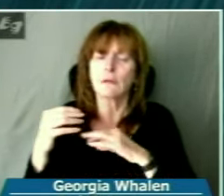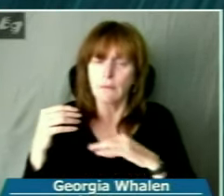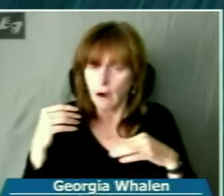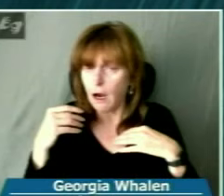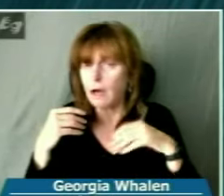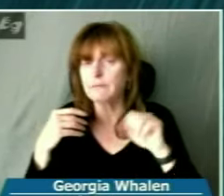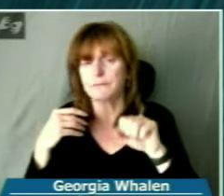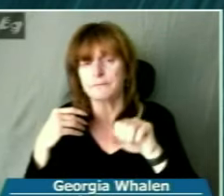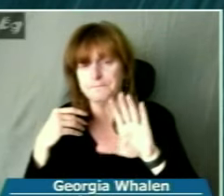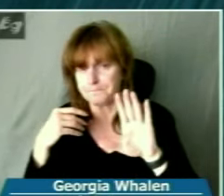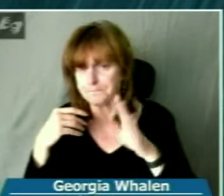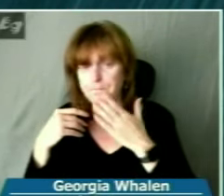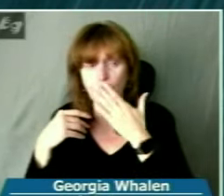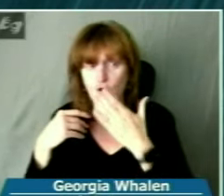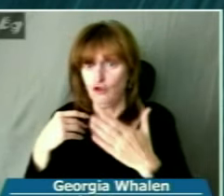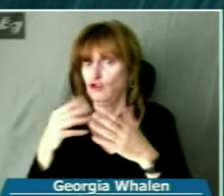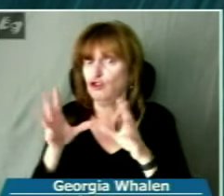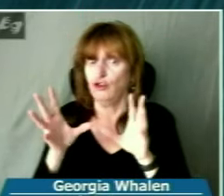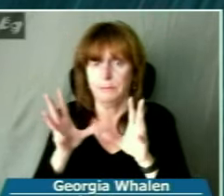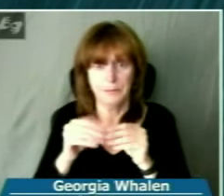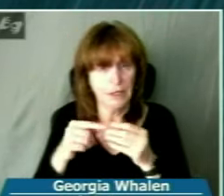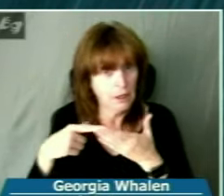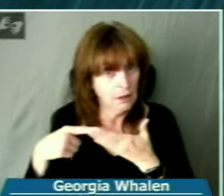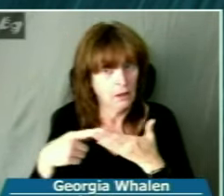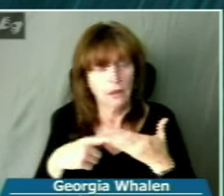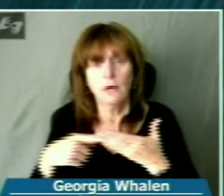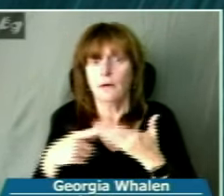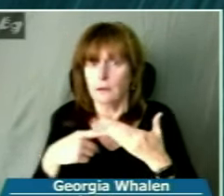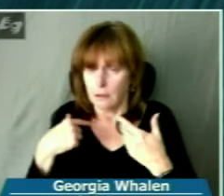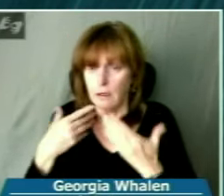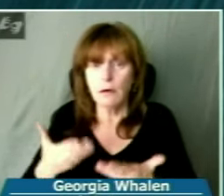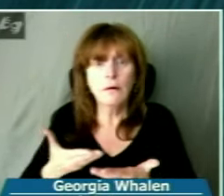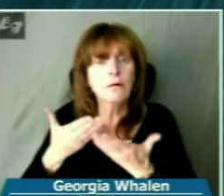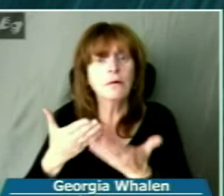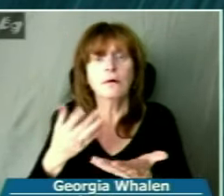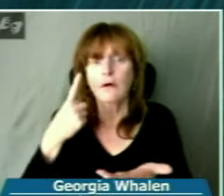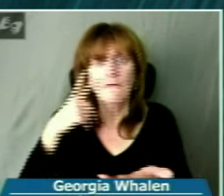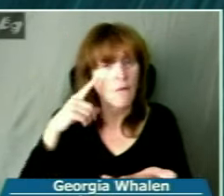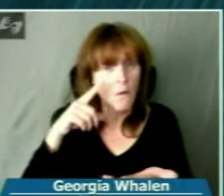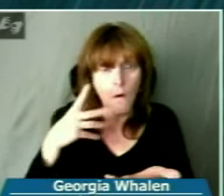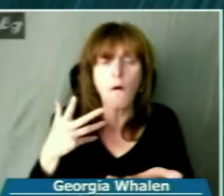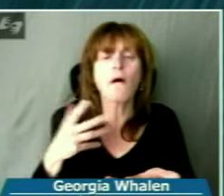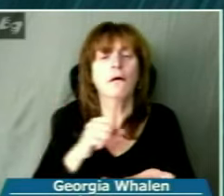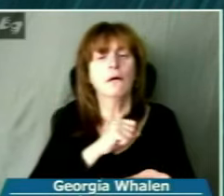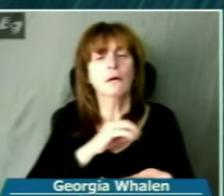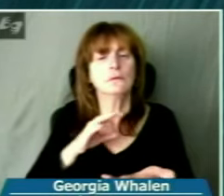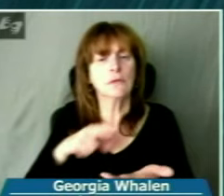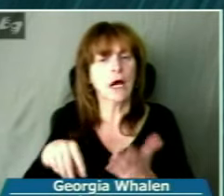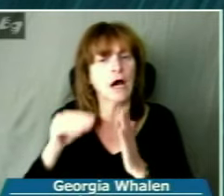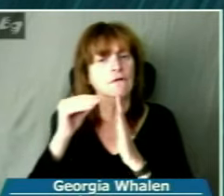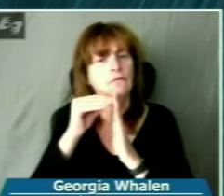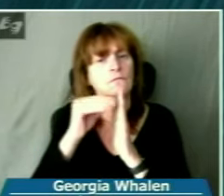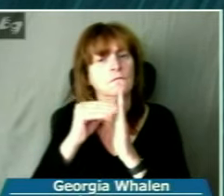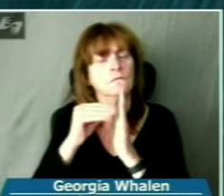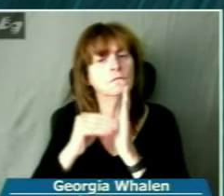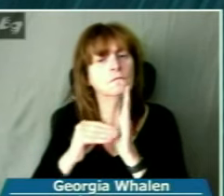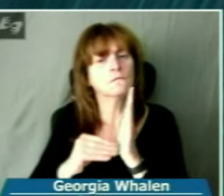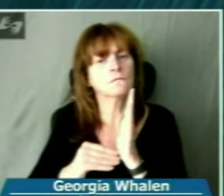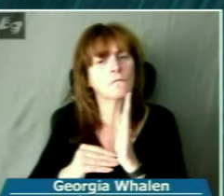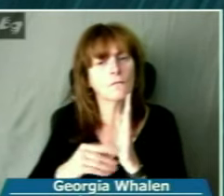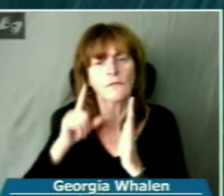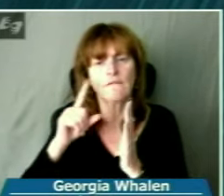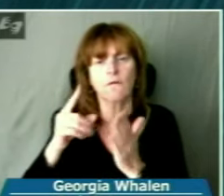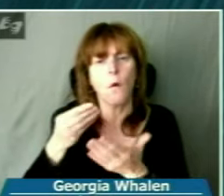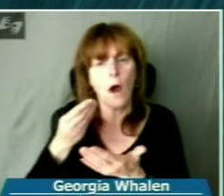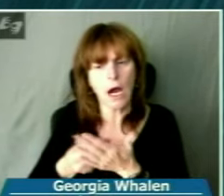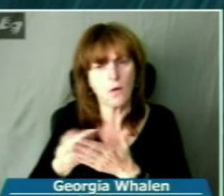meeting. As you know, I put forward a direction to ask staff to put a terms of reference together for an economic recovery task force.